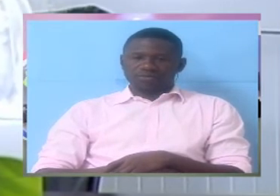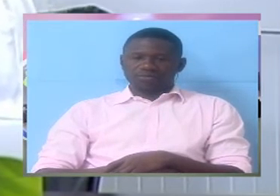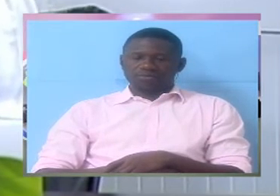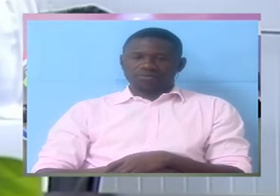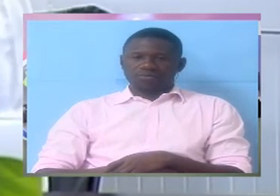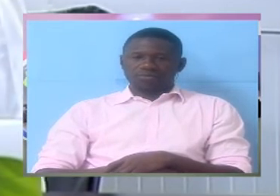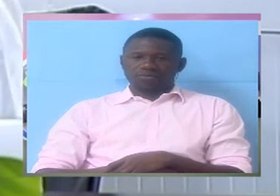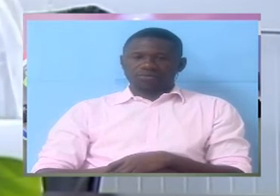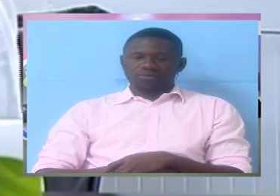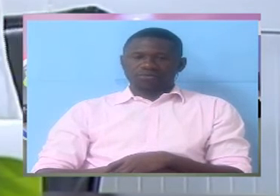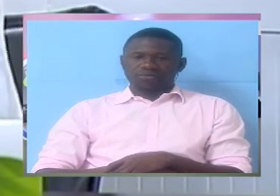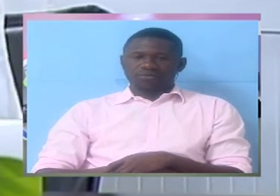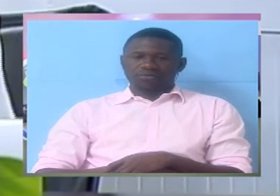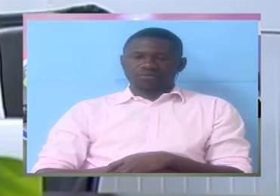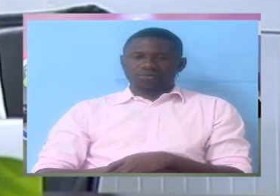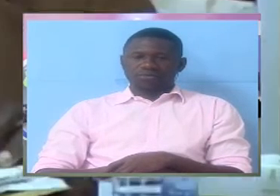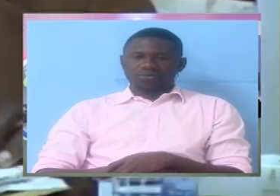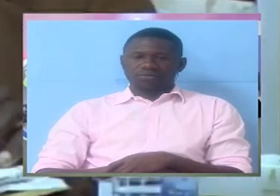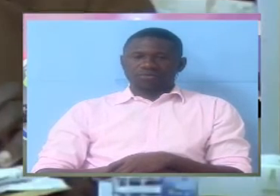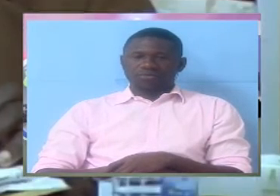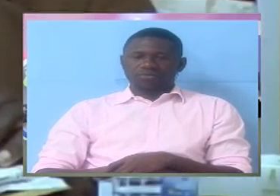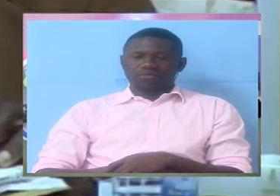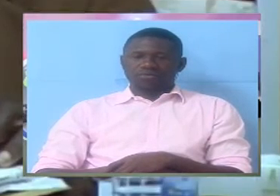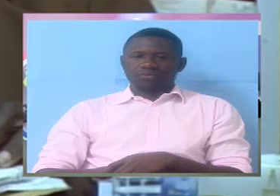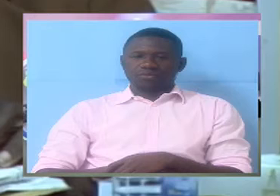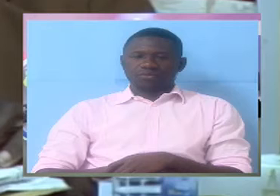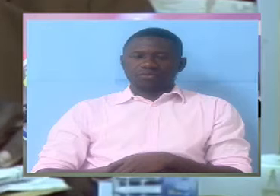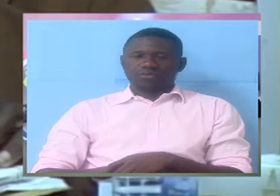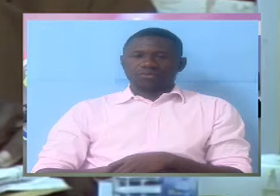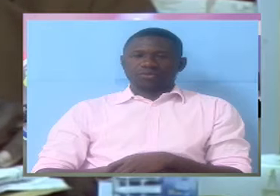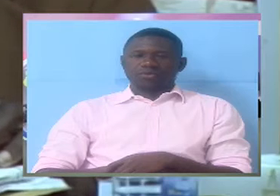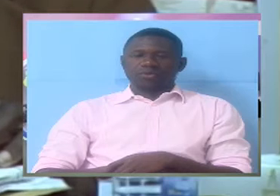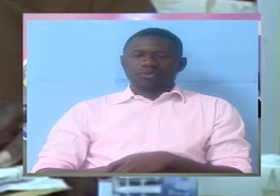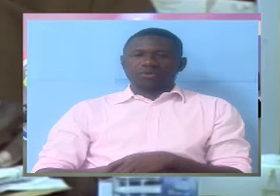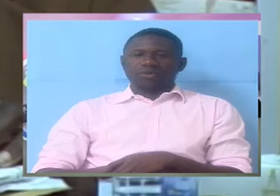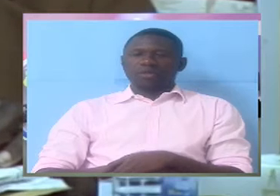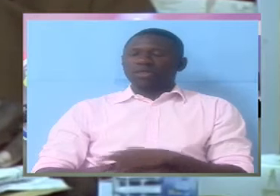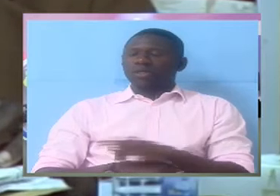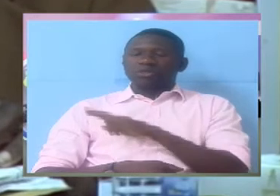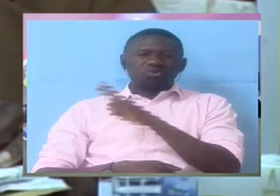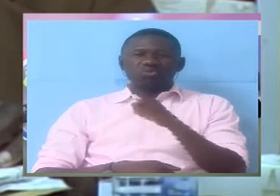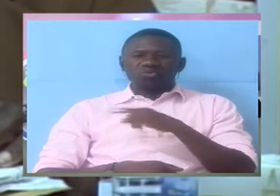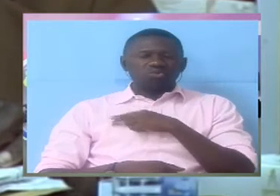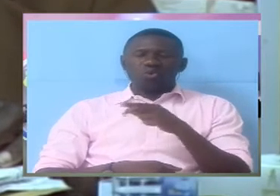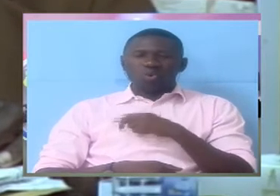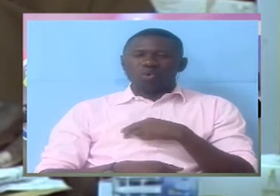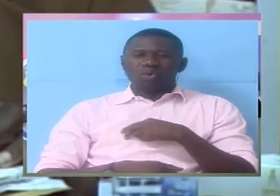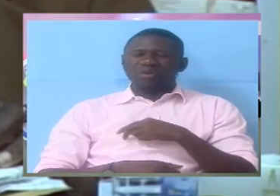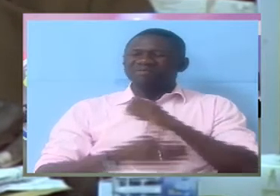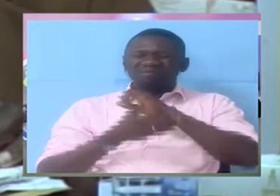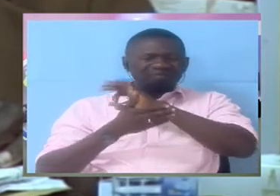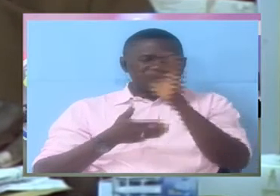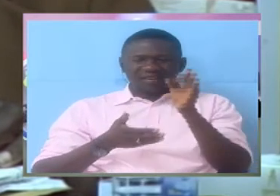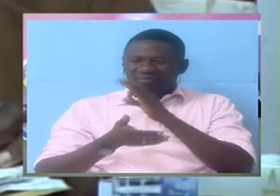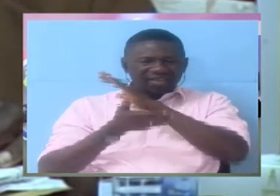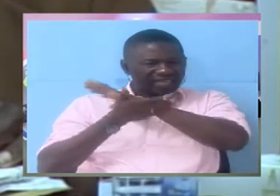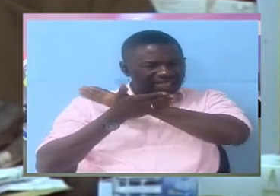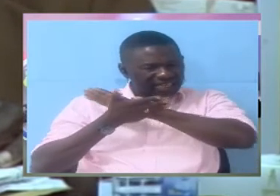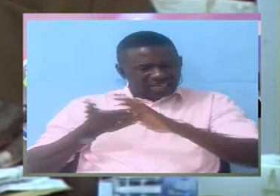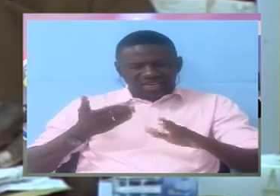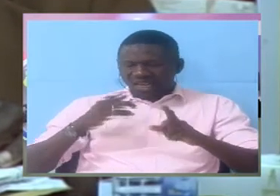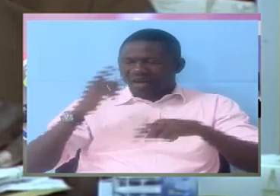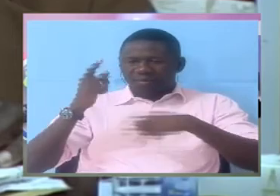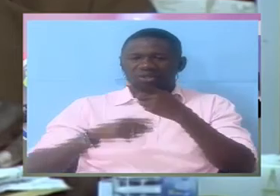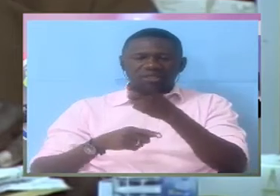anin hadama ya manta nyola memu hadama ya tinyati. There is absolutely no ambiguity in this provision. Wokumo senatale fenti je